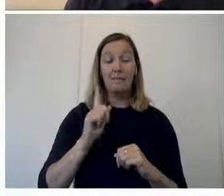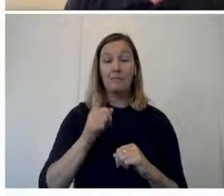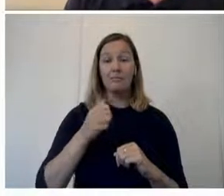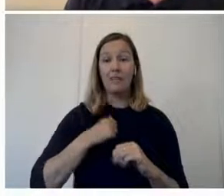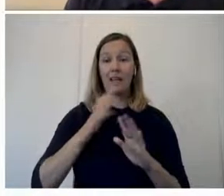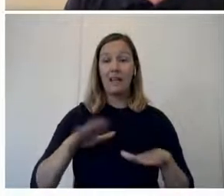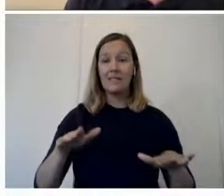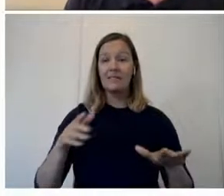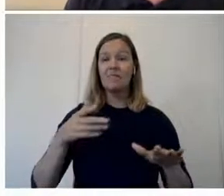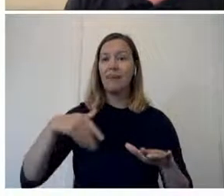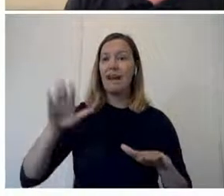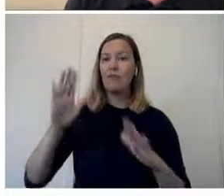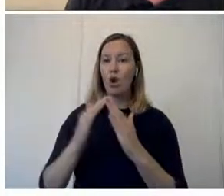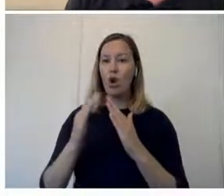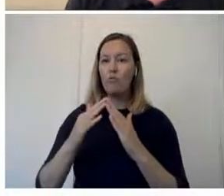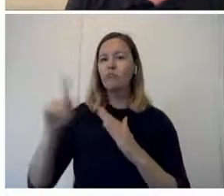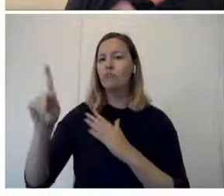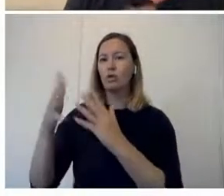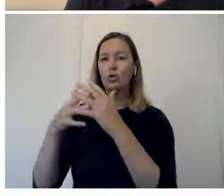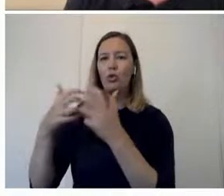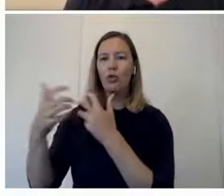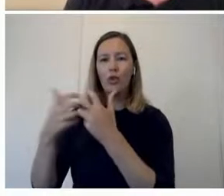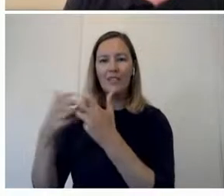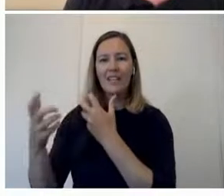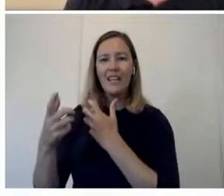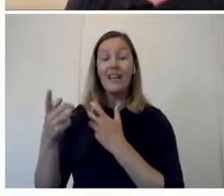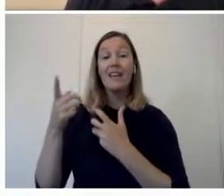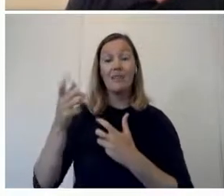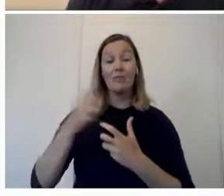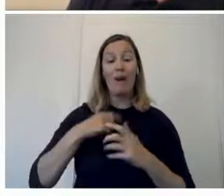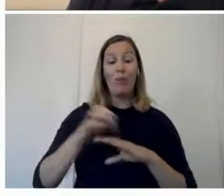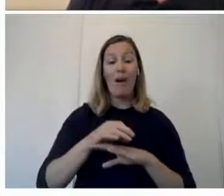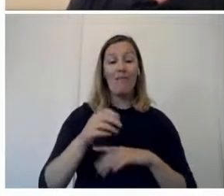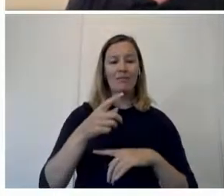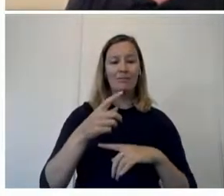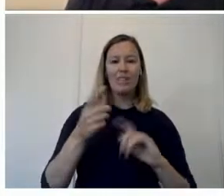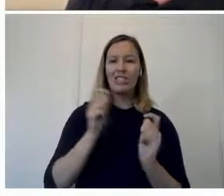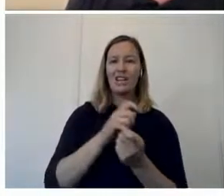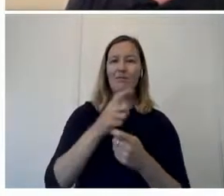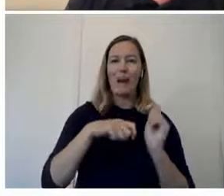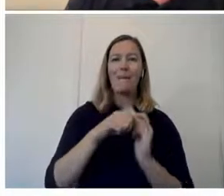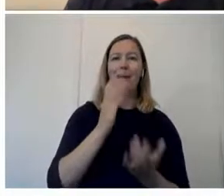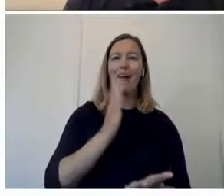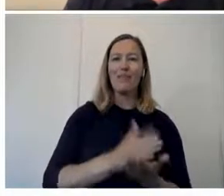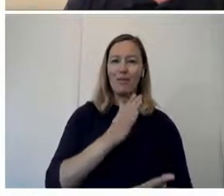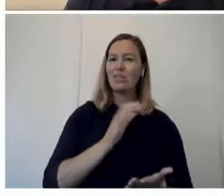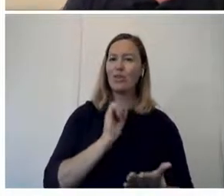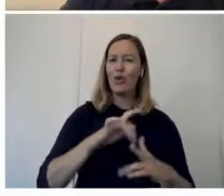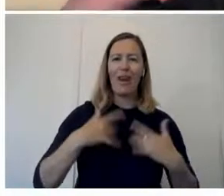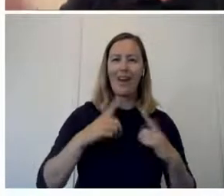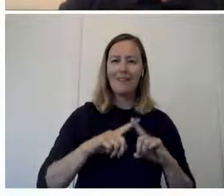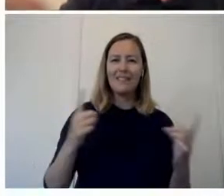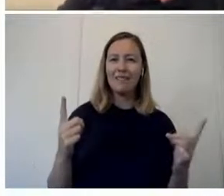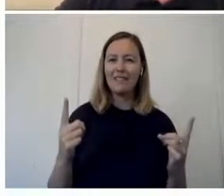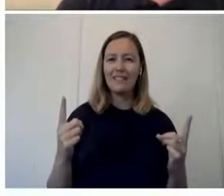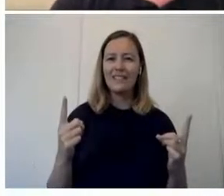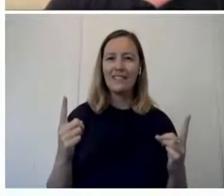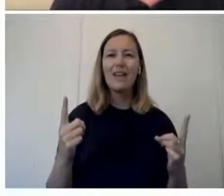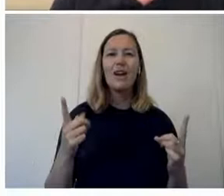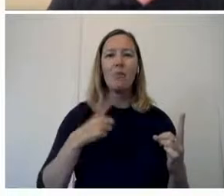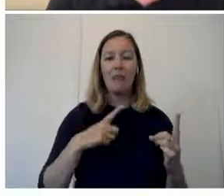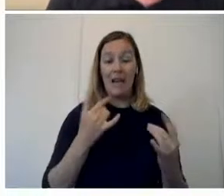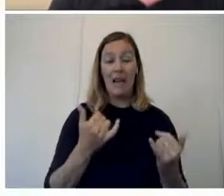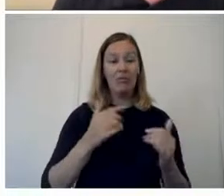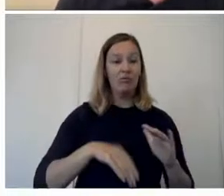and she retested as affirmation. Suddenly her life was very different, and now she's like solid